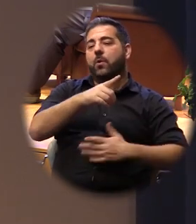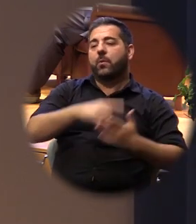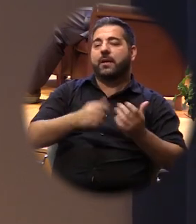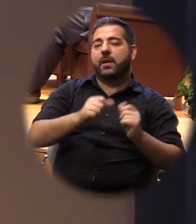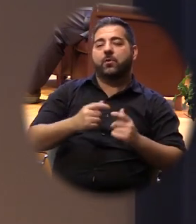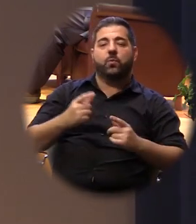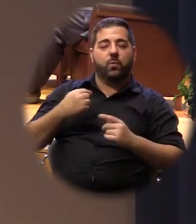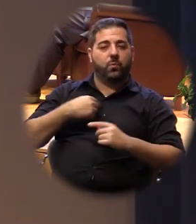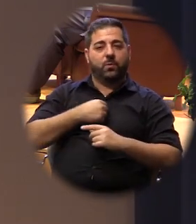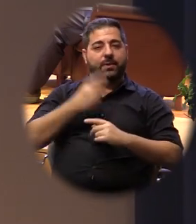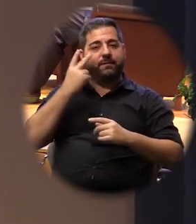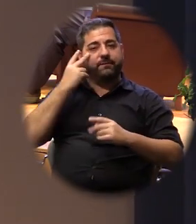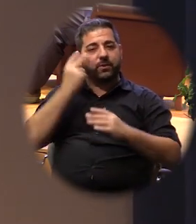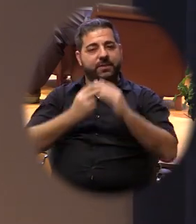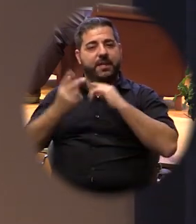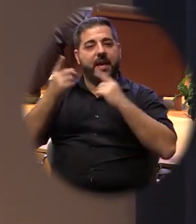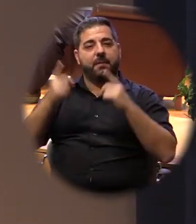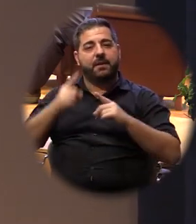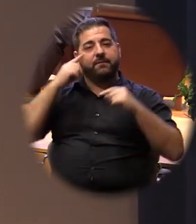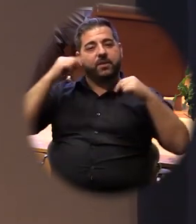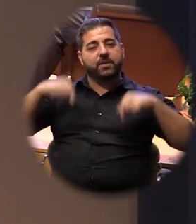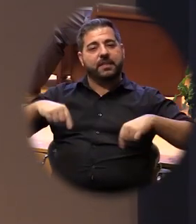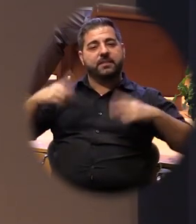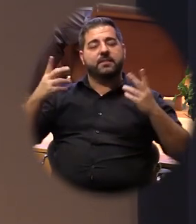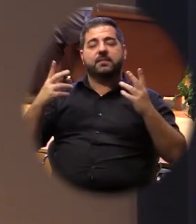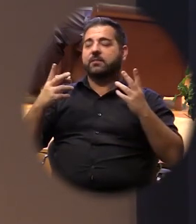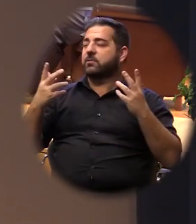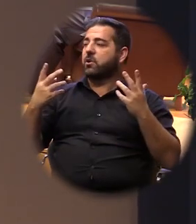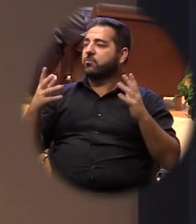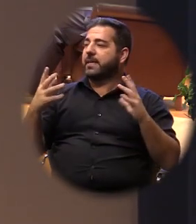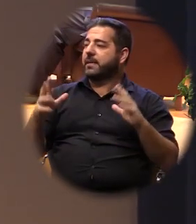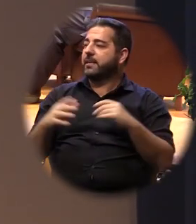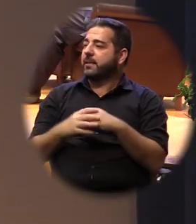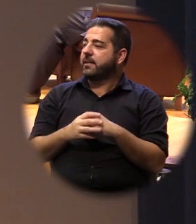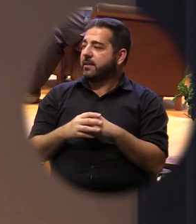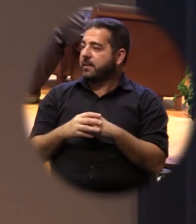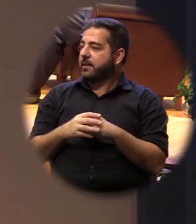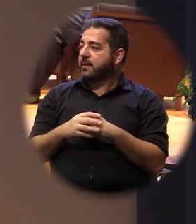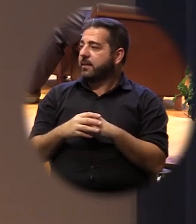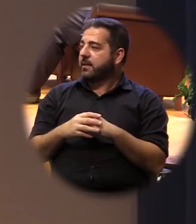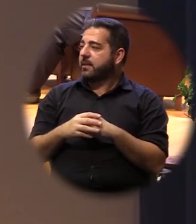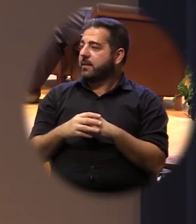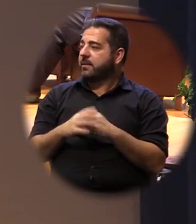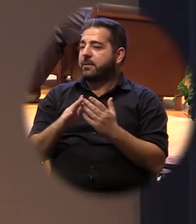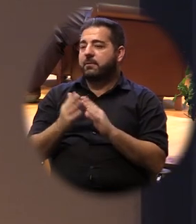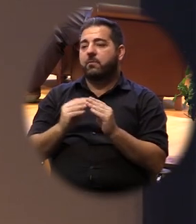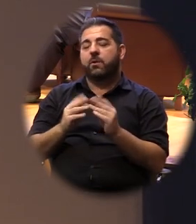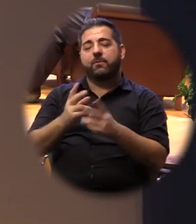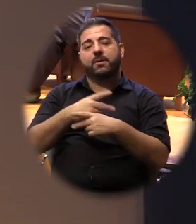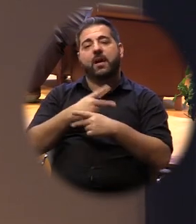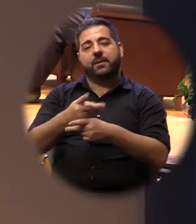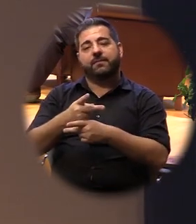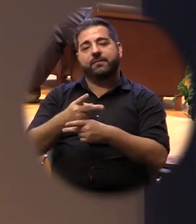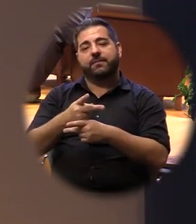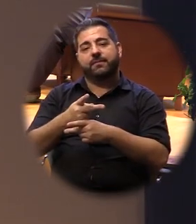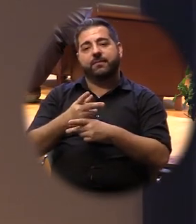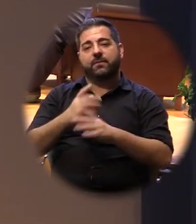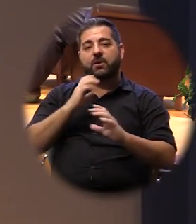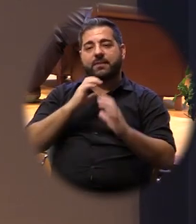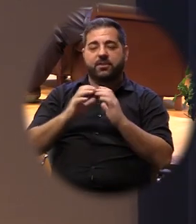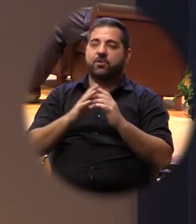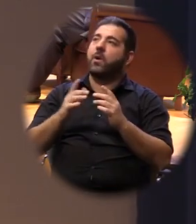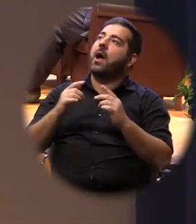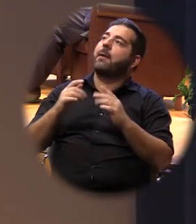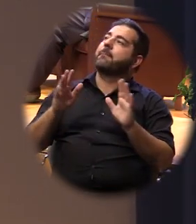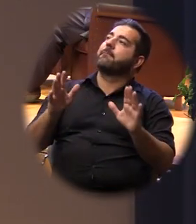what do you see happening already that is moving things towards more productive conversation? So how could we